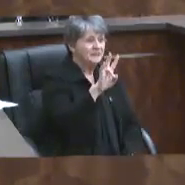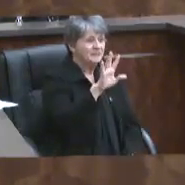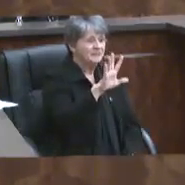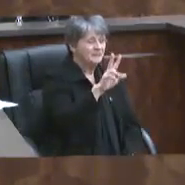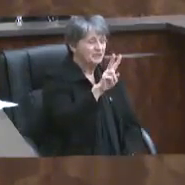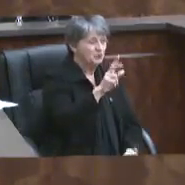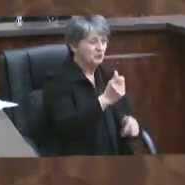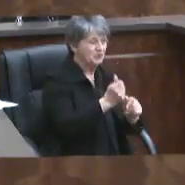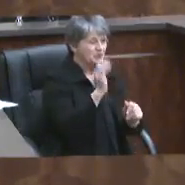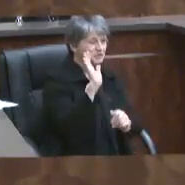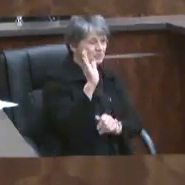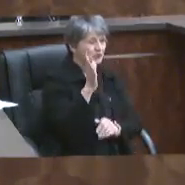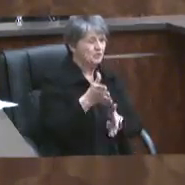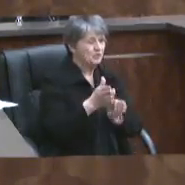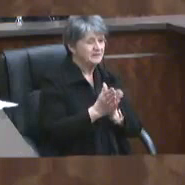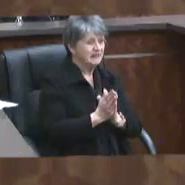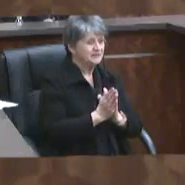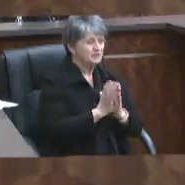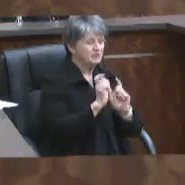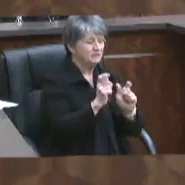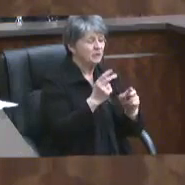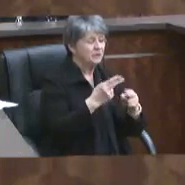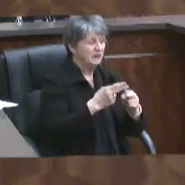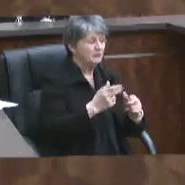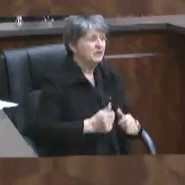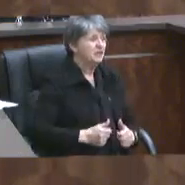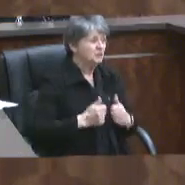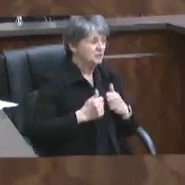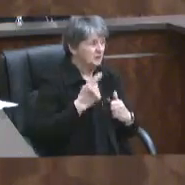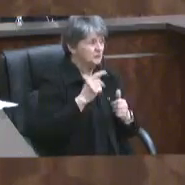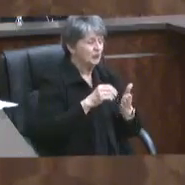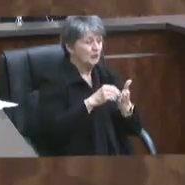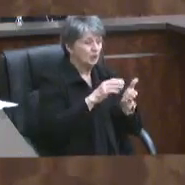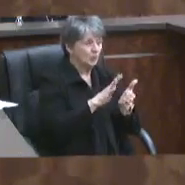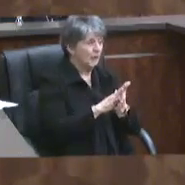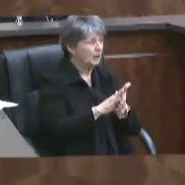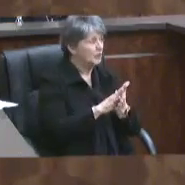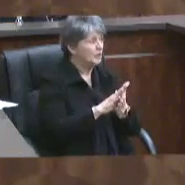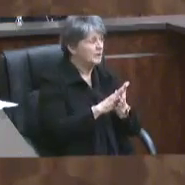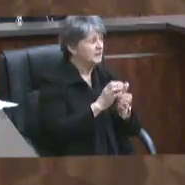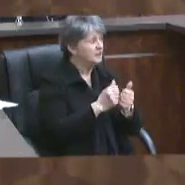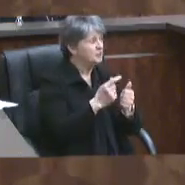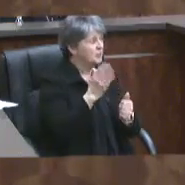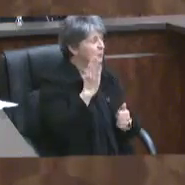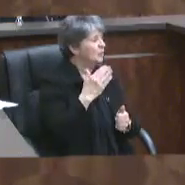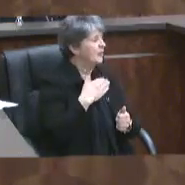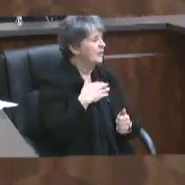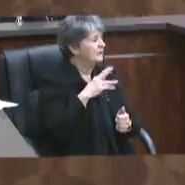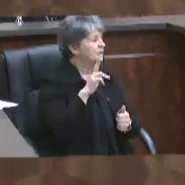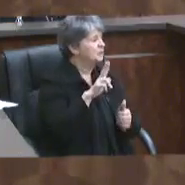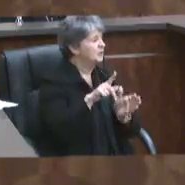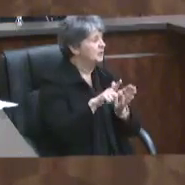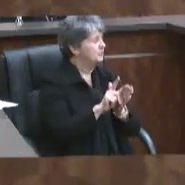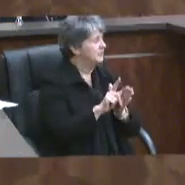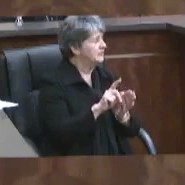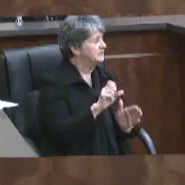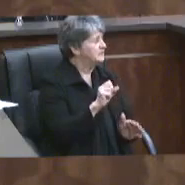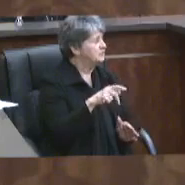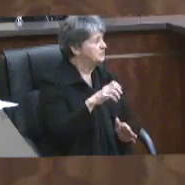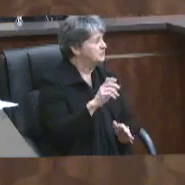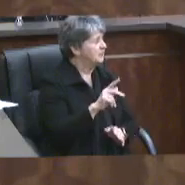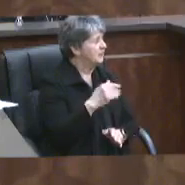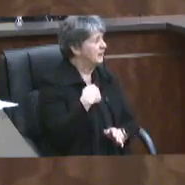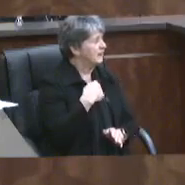Each speaker is asked to give their name and address for the record. Each speaker will have 3 minutes to speak. I have one person signed